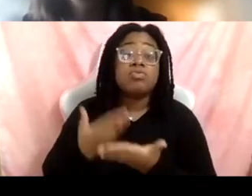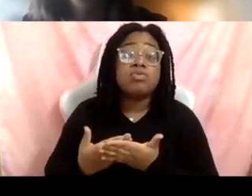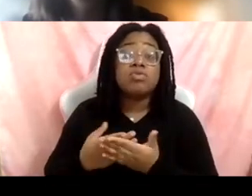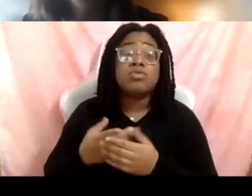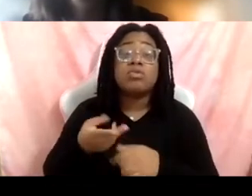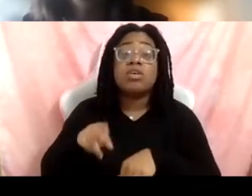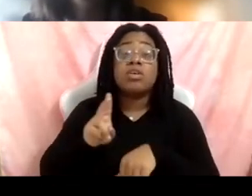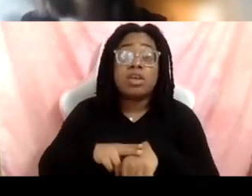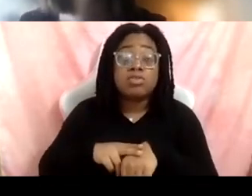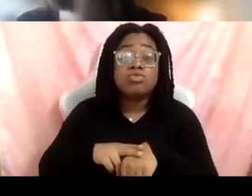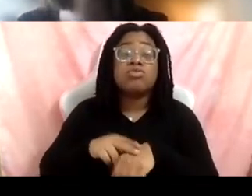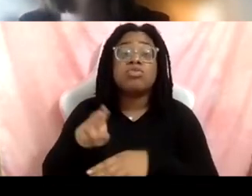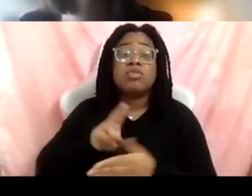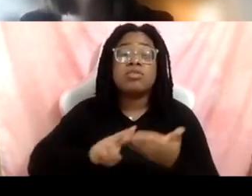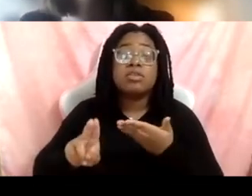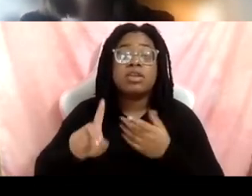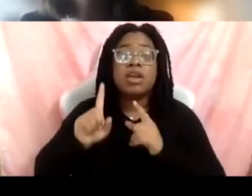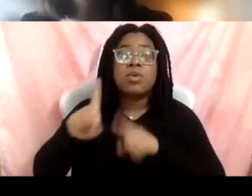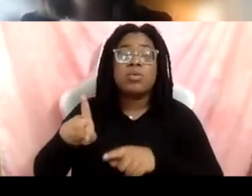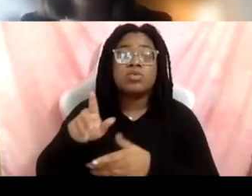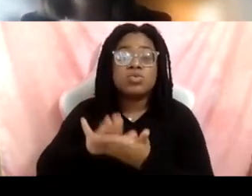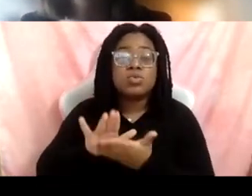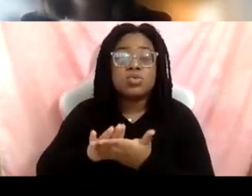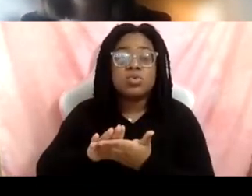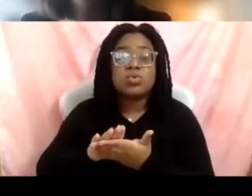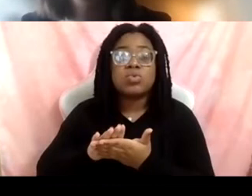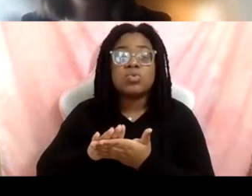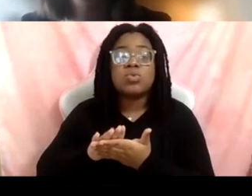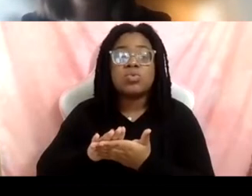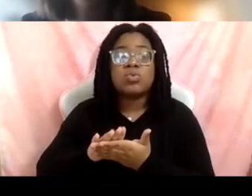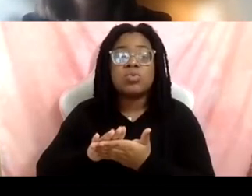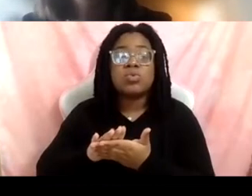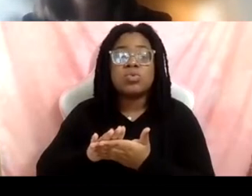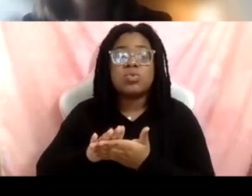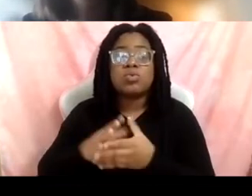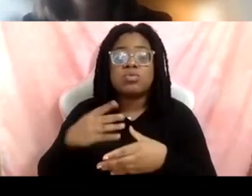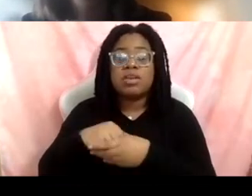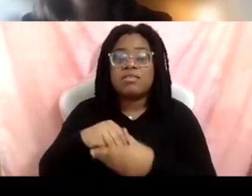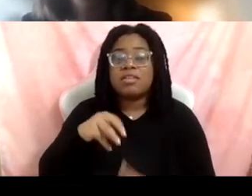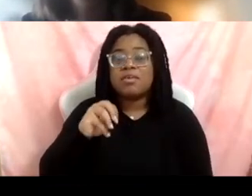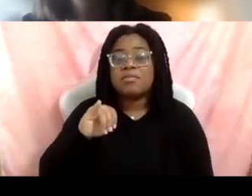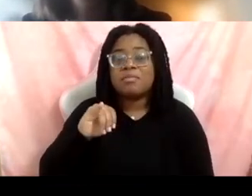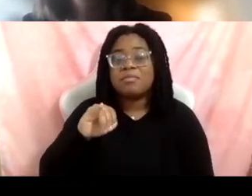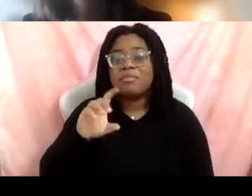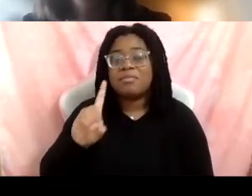in Galway, I was going to school literally in was parts of a medieval